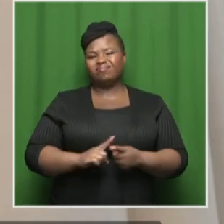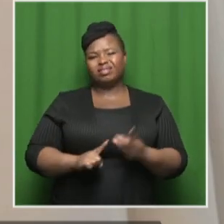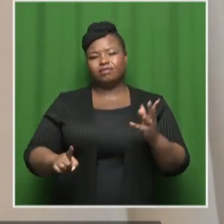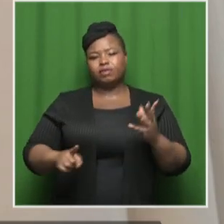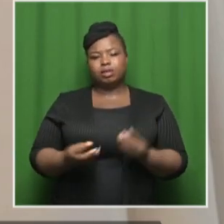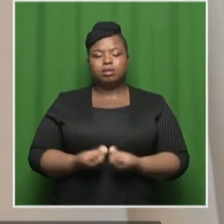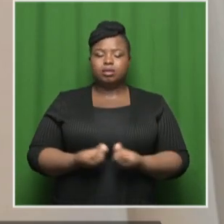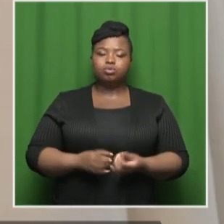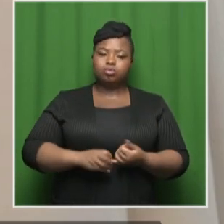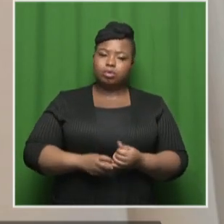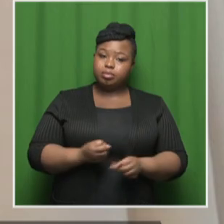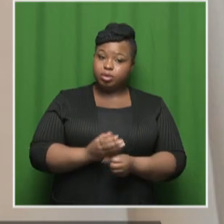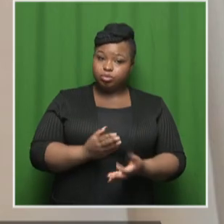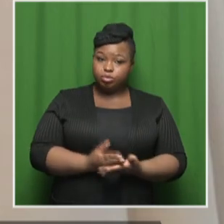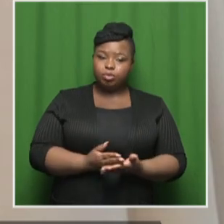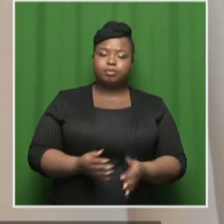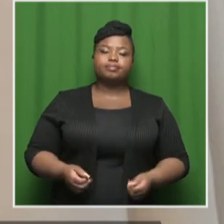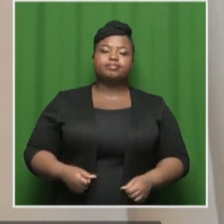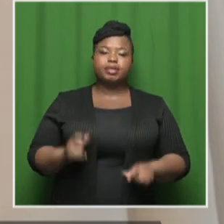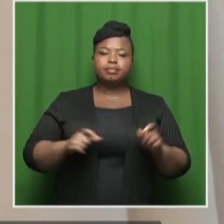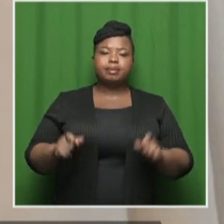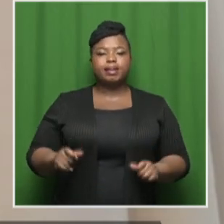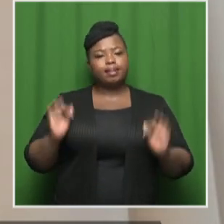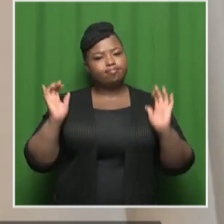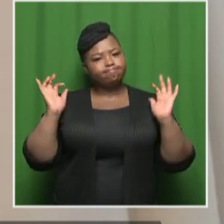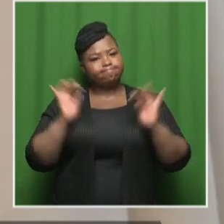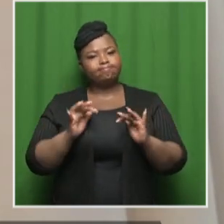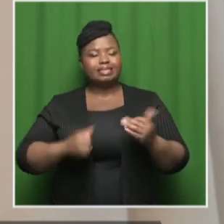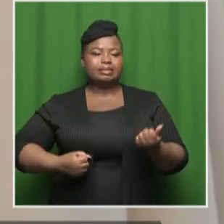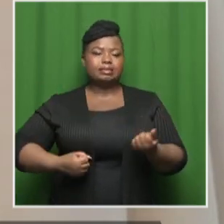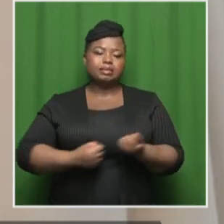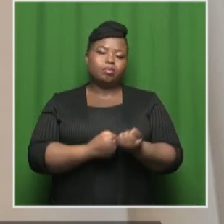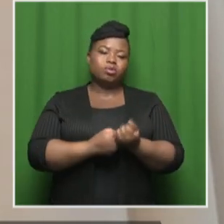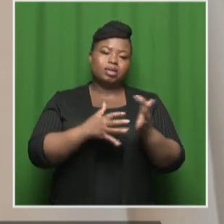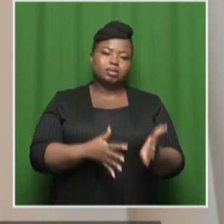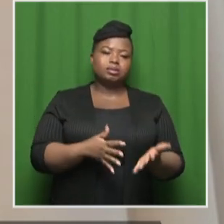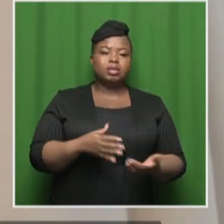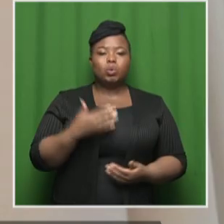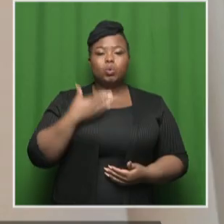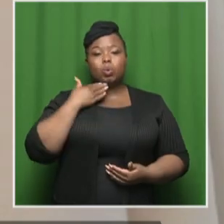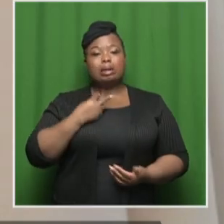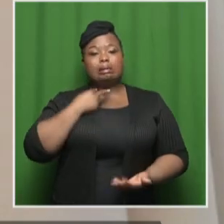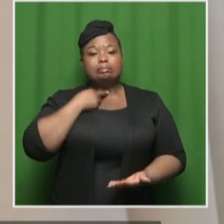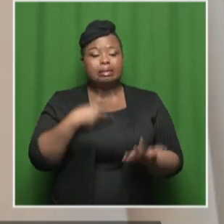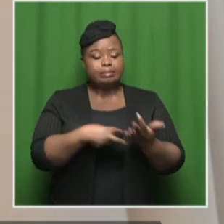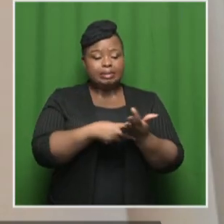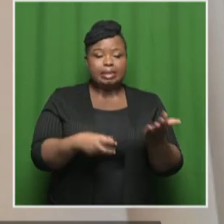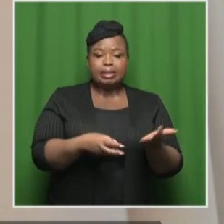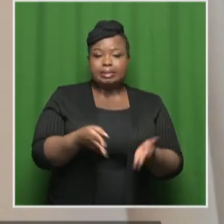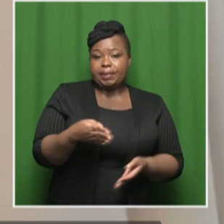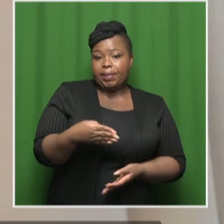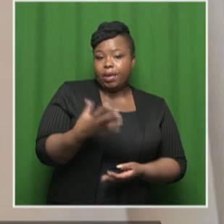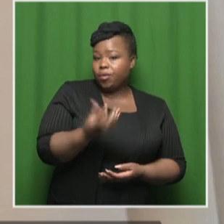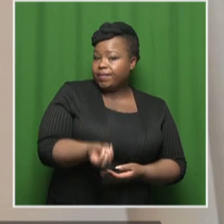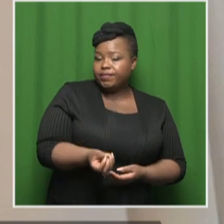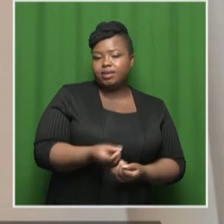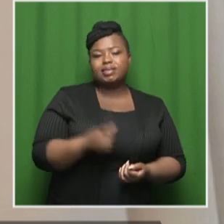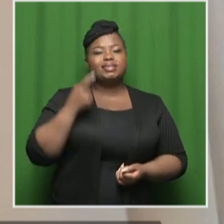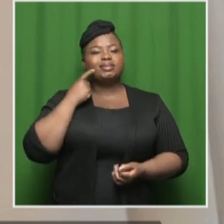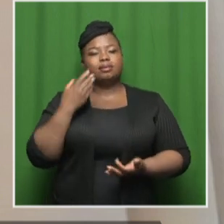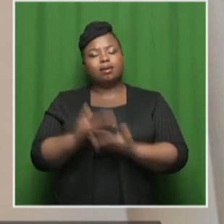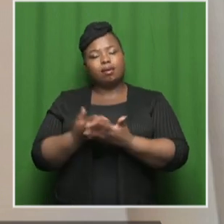we put up to make sure that the crowds that do not get tickets to get into the stadium still share some of the excitement